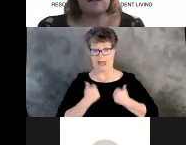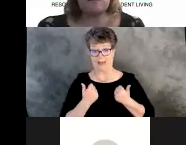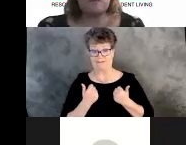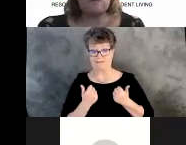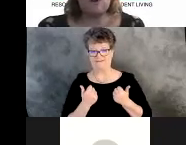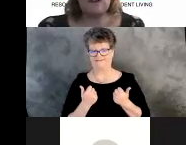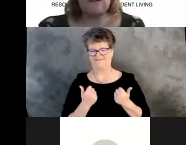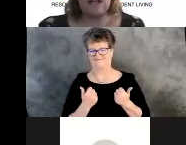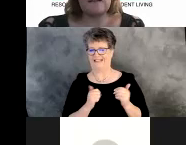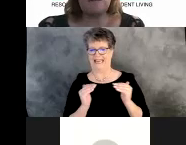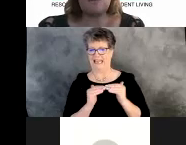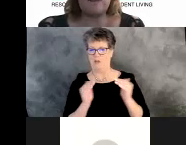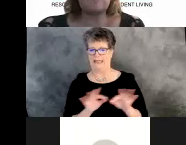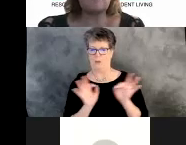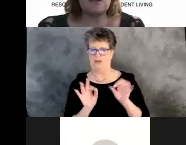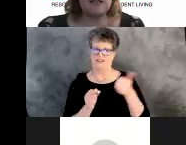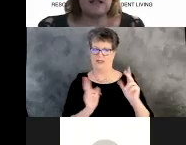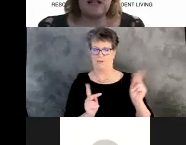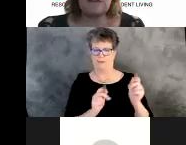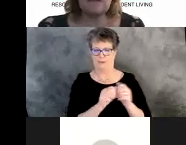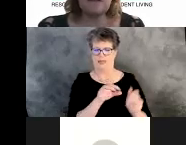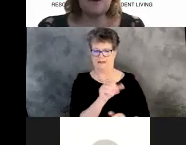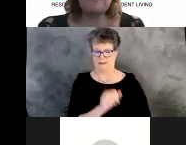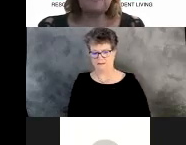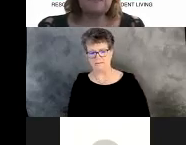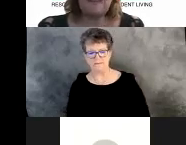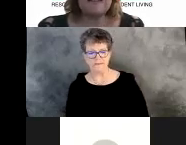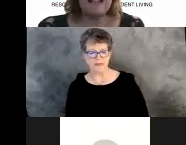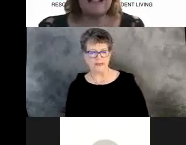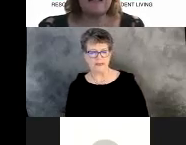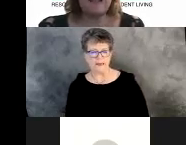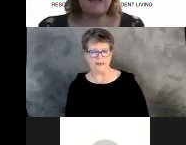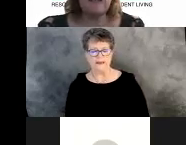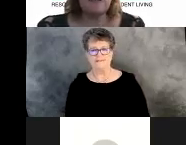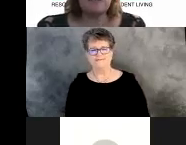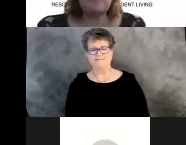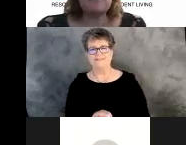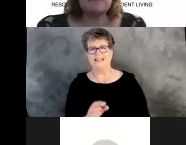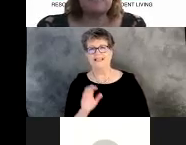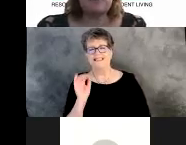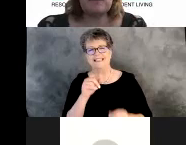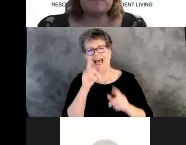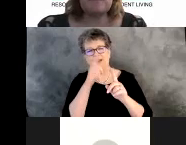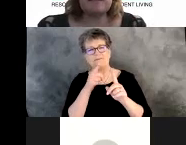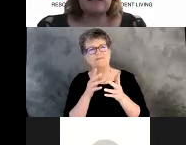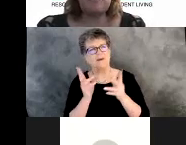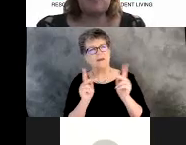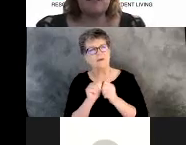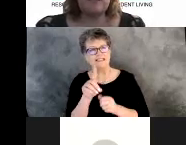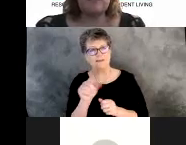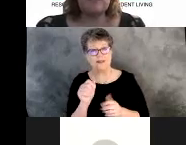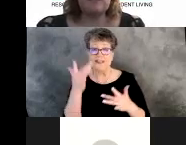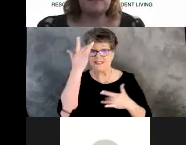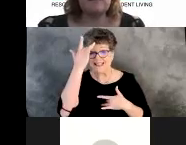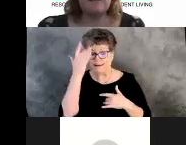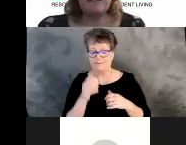not as worth living as people without disabilities lives. And so it's the idea that people with disabilities are sick,